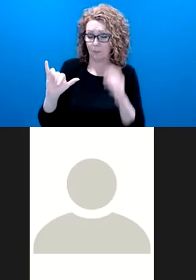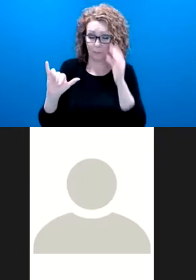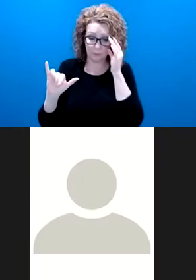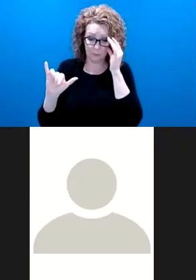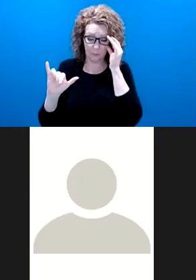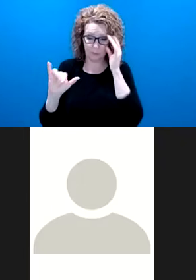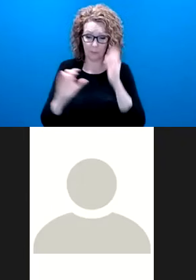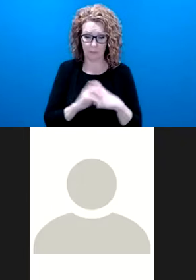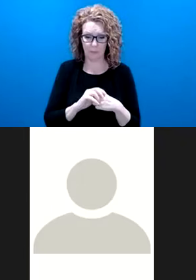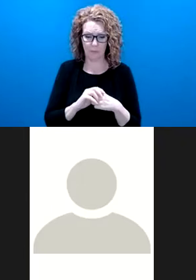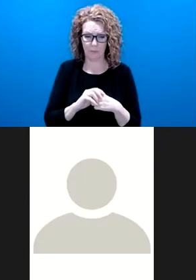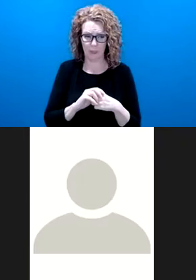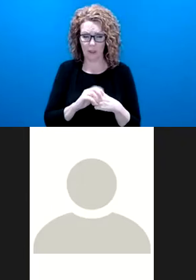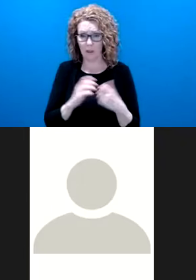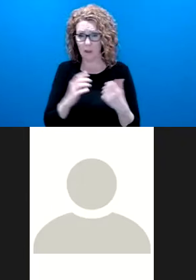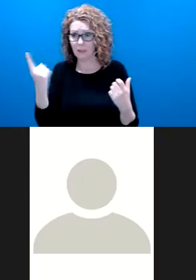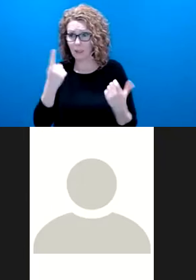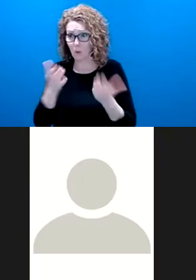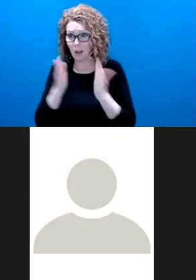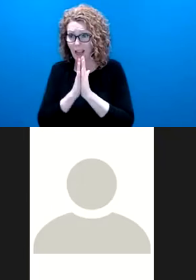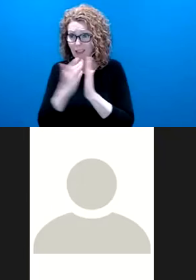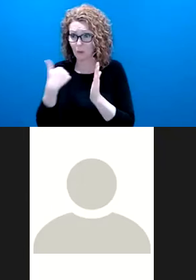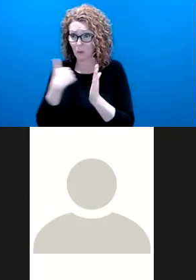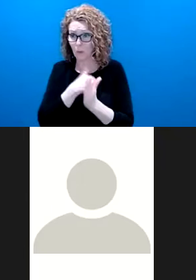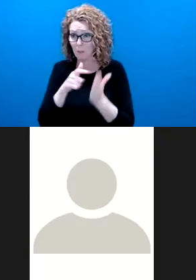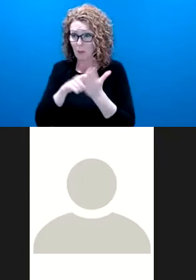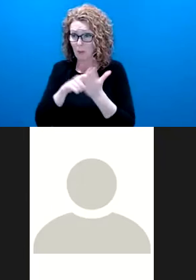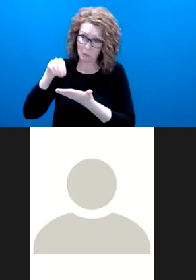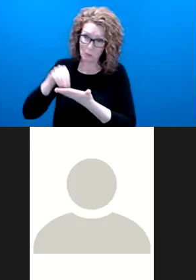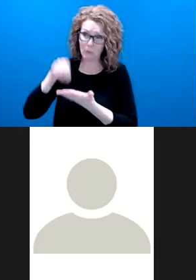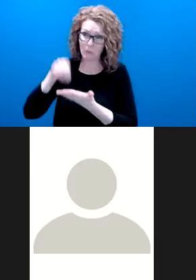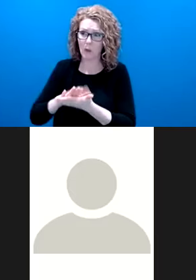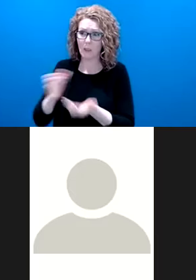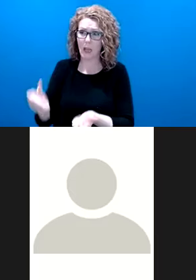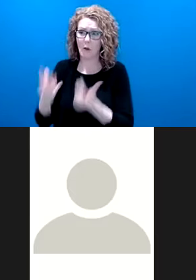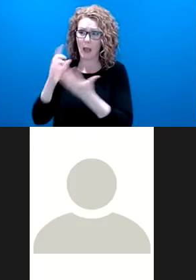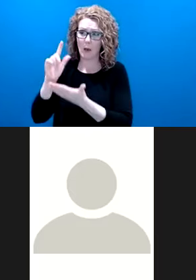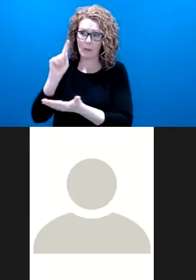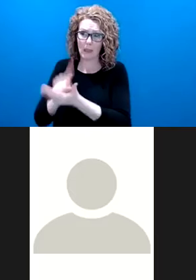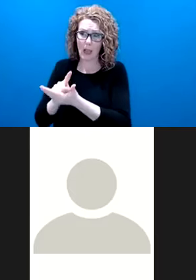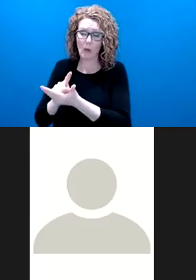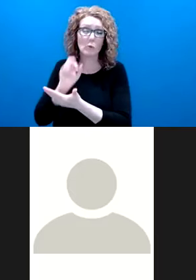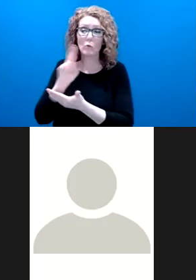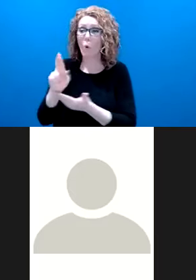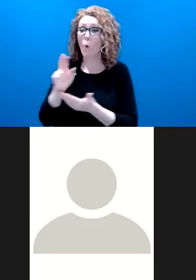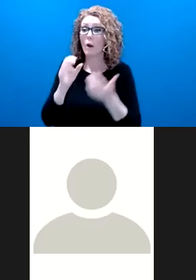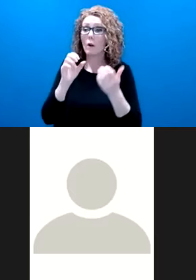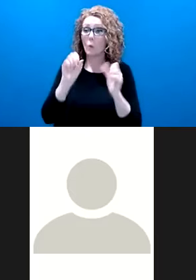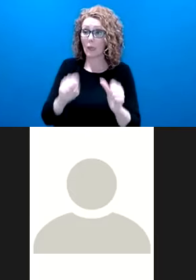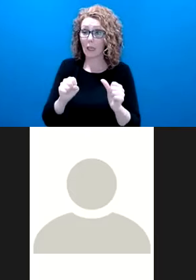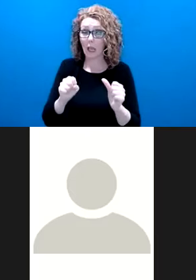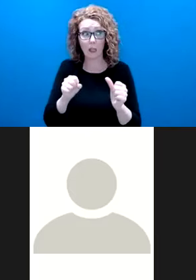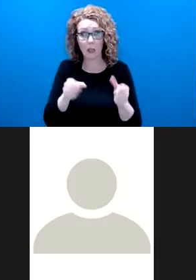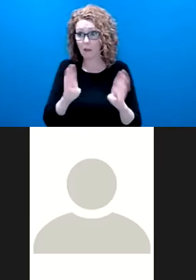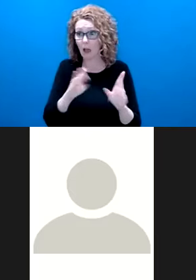someone asked, do we need to specify hours, or could that be left to the professional organizations? And that's a